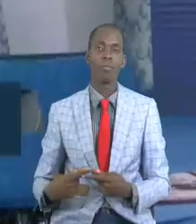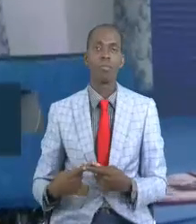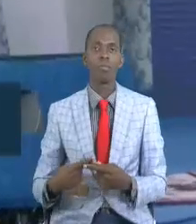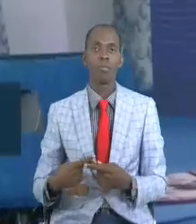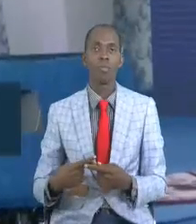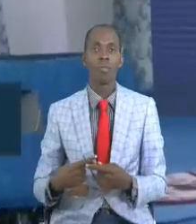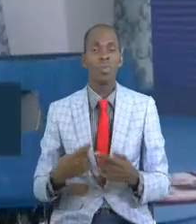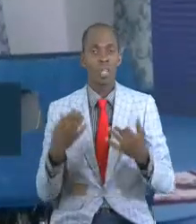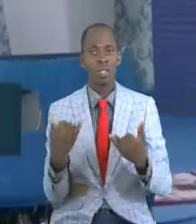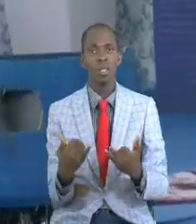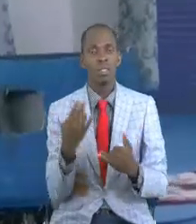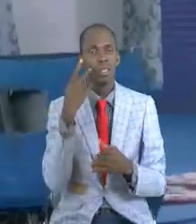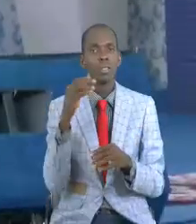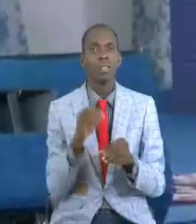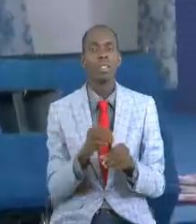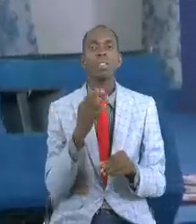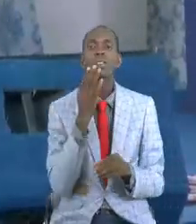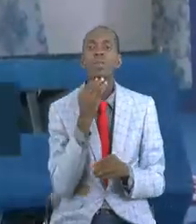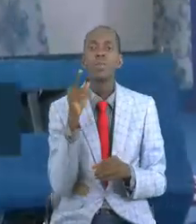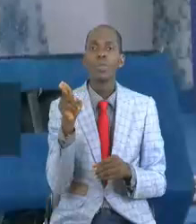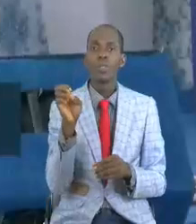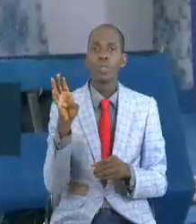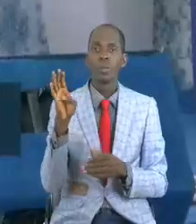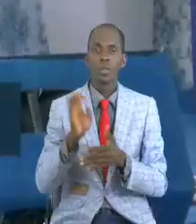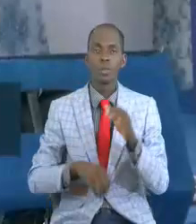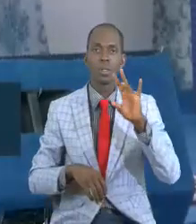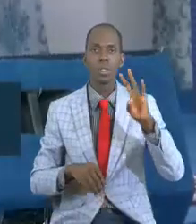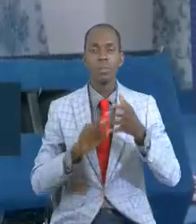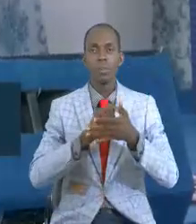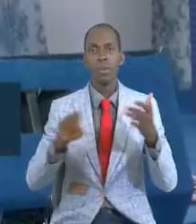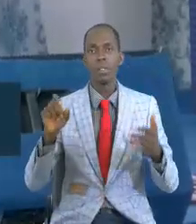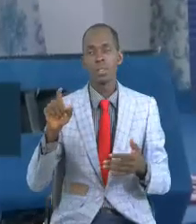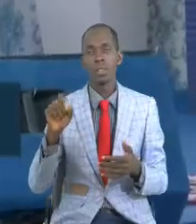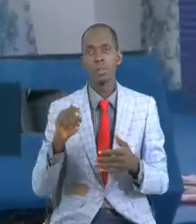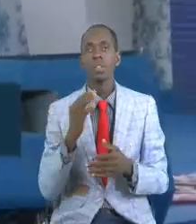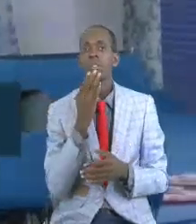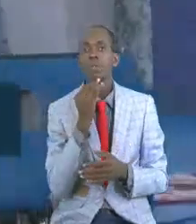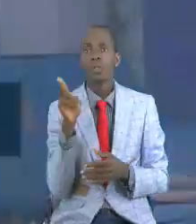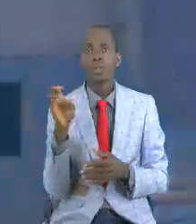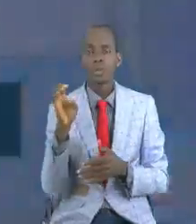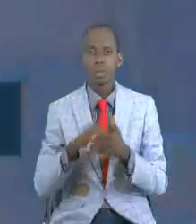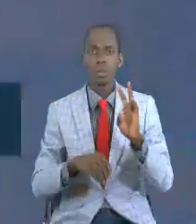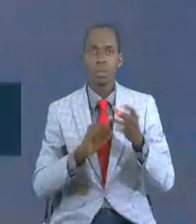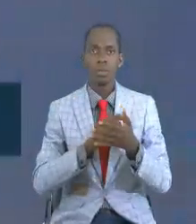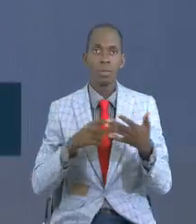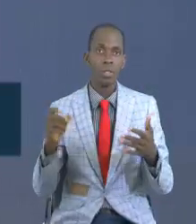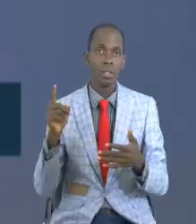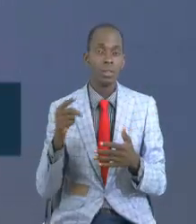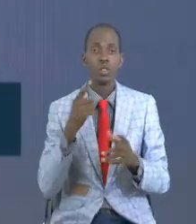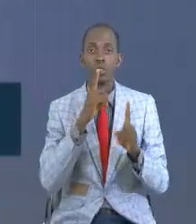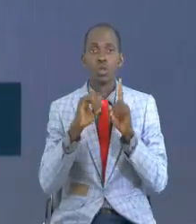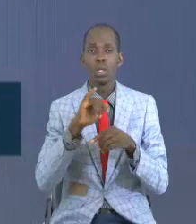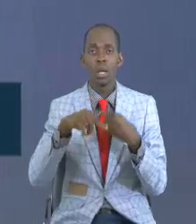come to Hebrews chapter 7, reading from verse 11. It tells us we're talking about Jesus and about the perfection